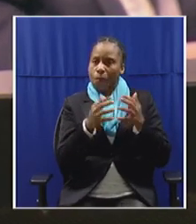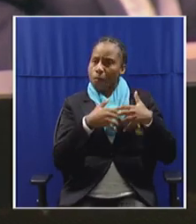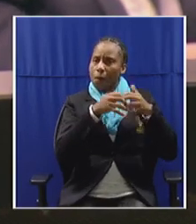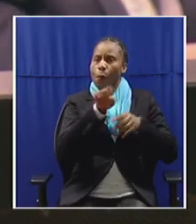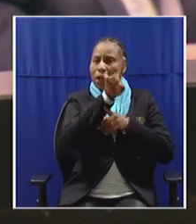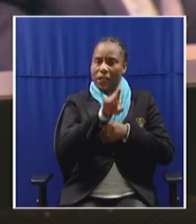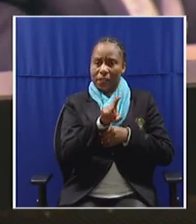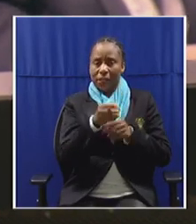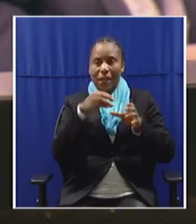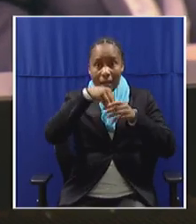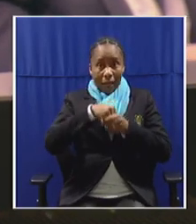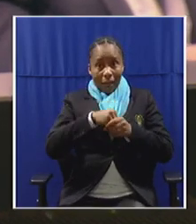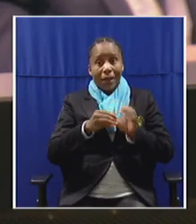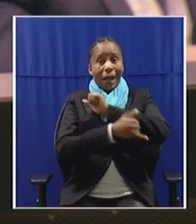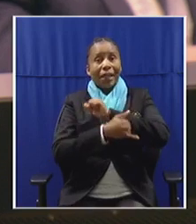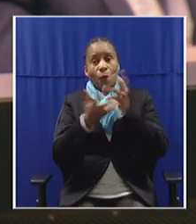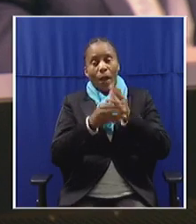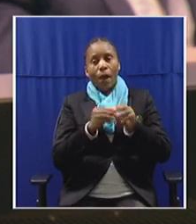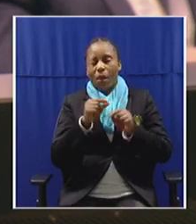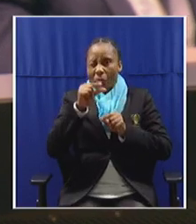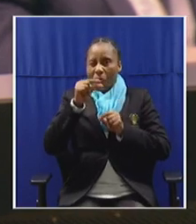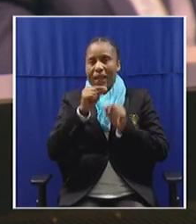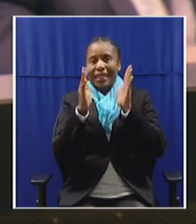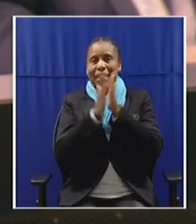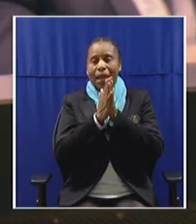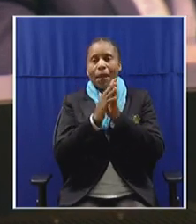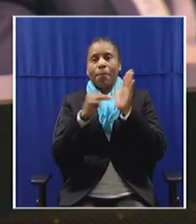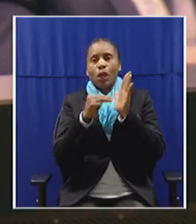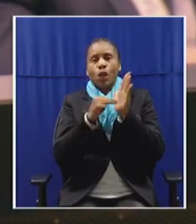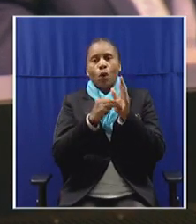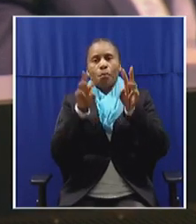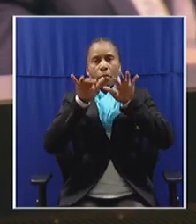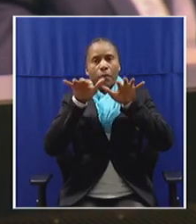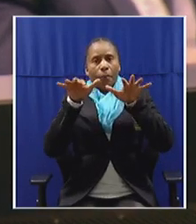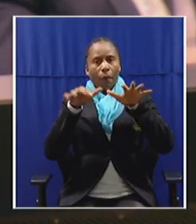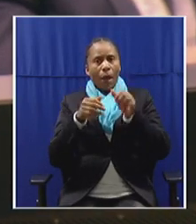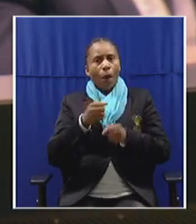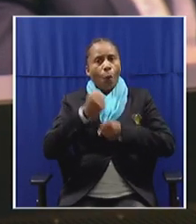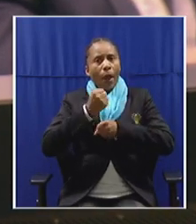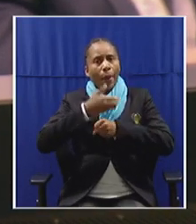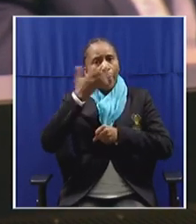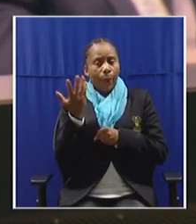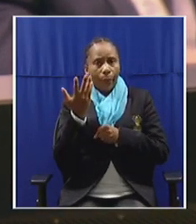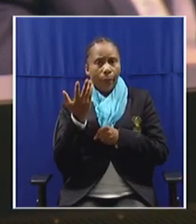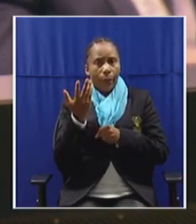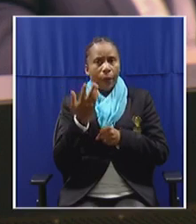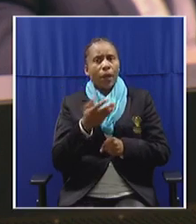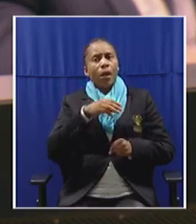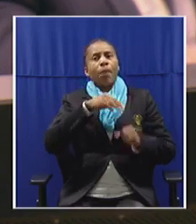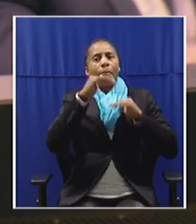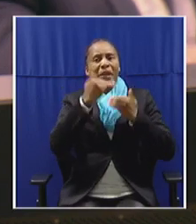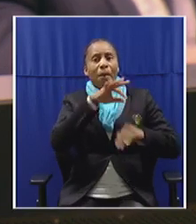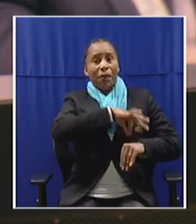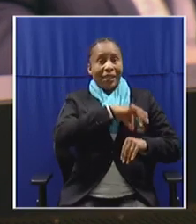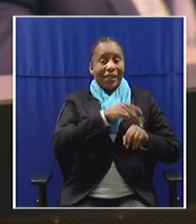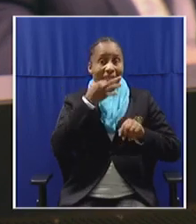country where almost 10 million people are unemployed, Your question, please. You've got 2 seconds. and where the minimum wage is recognized as a